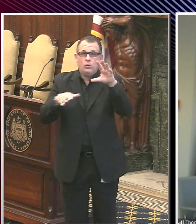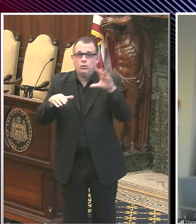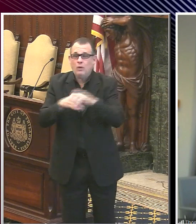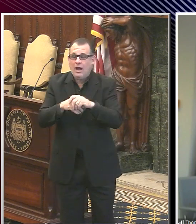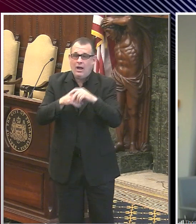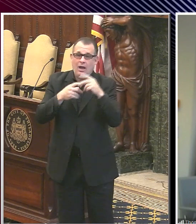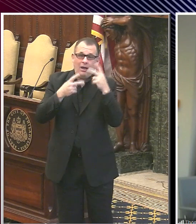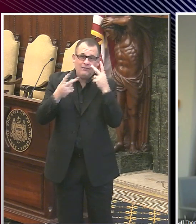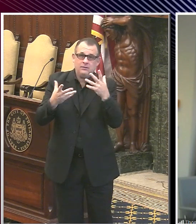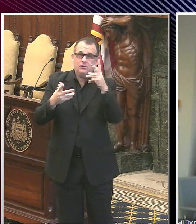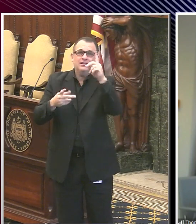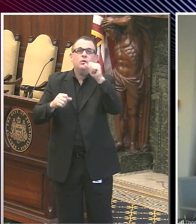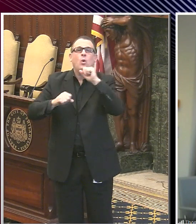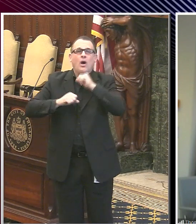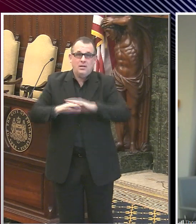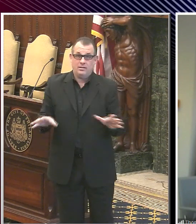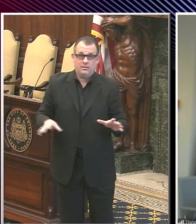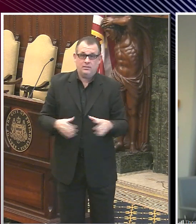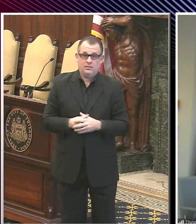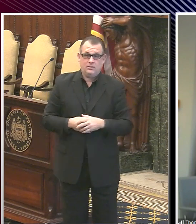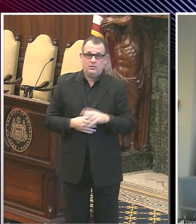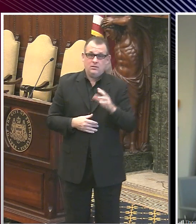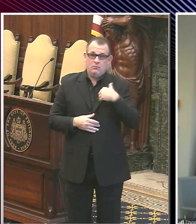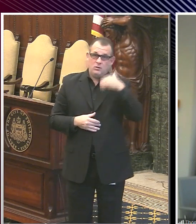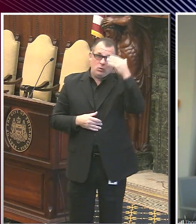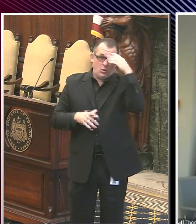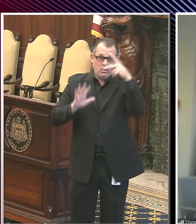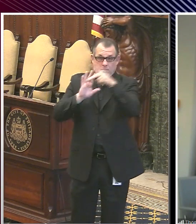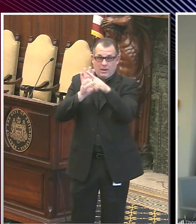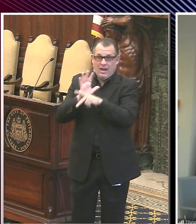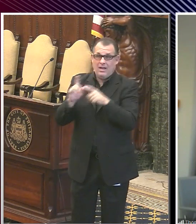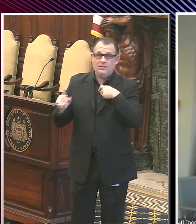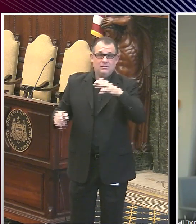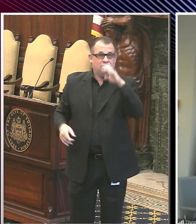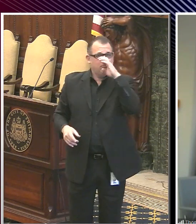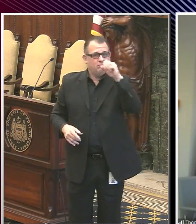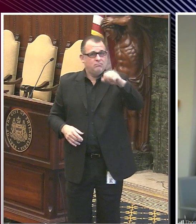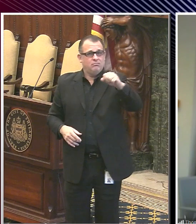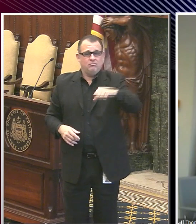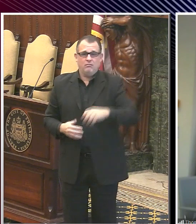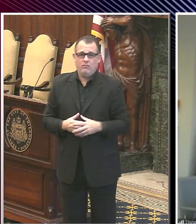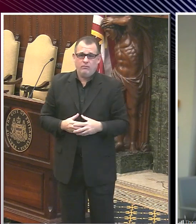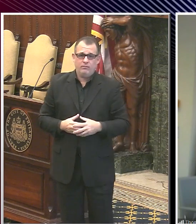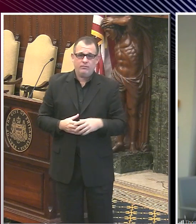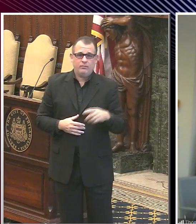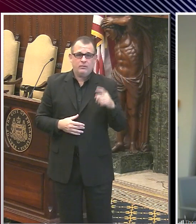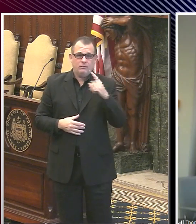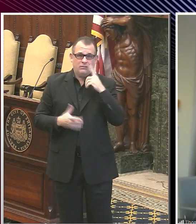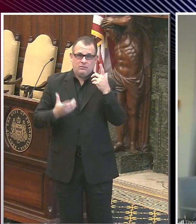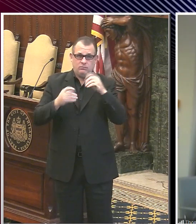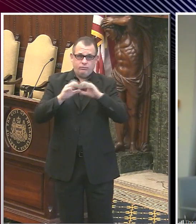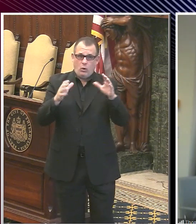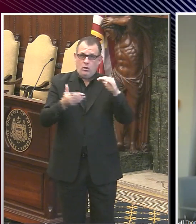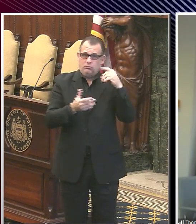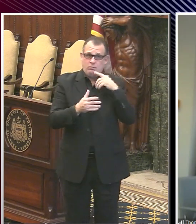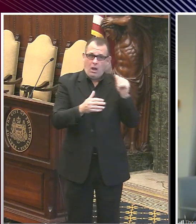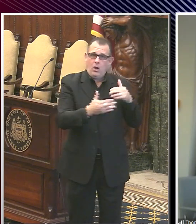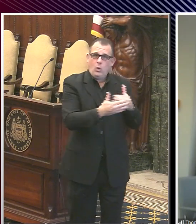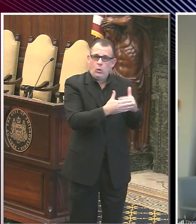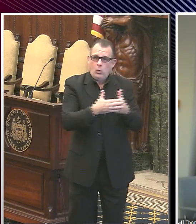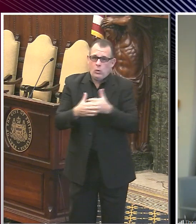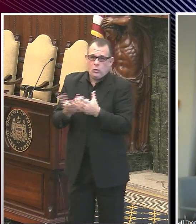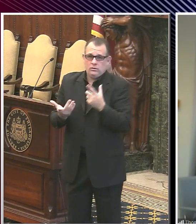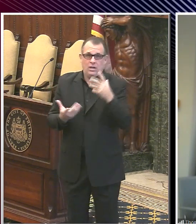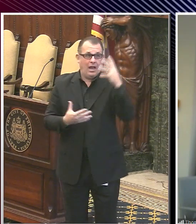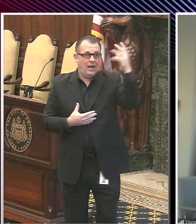showers. We know that's a very strong policy, but this gets at the most important sites of spread. And we'll have limits on outdoor gatherings.